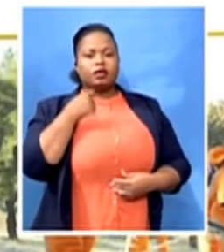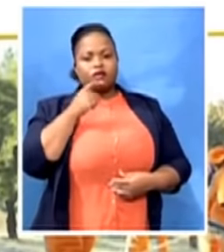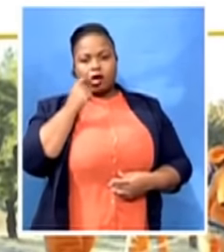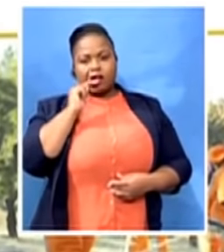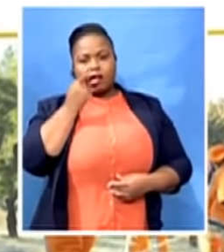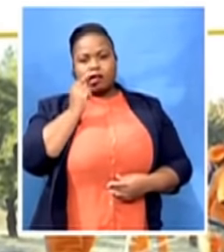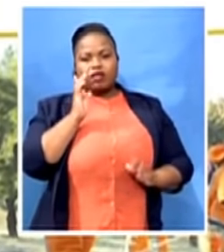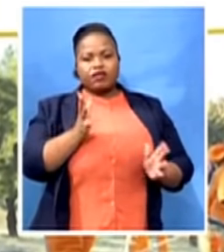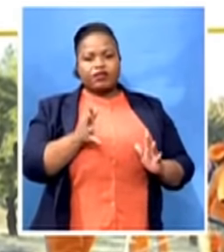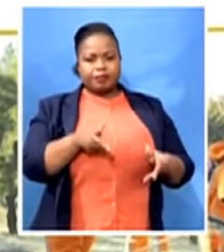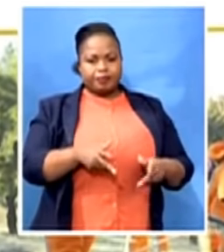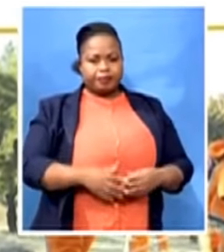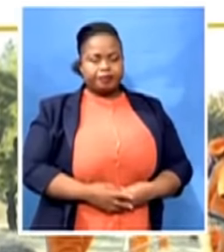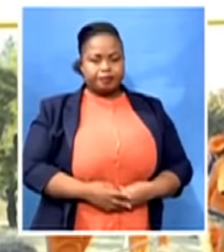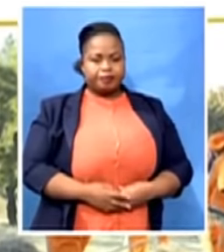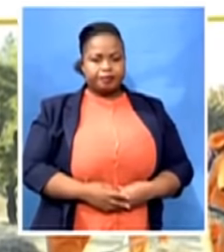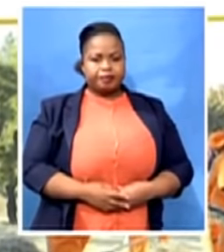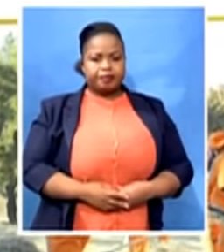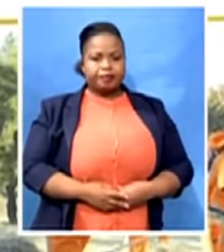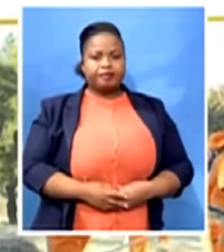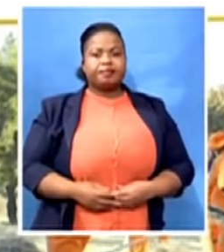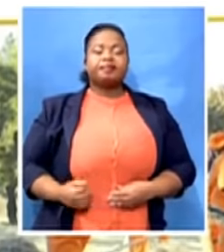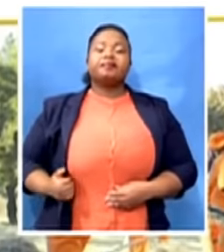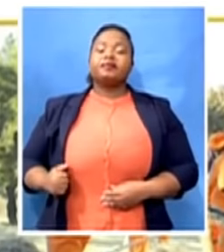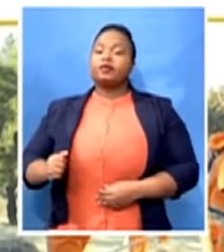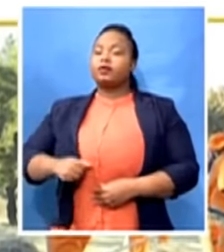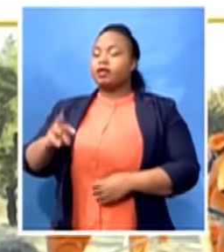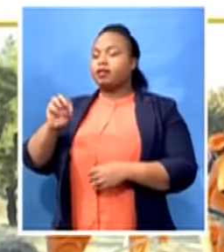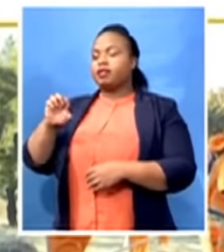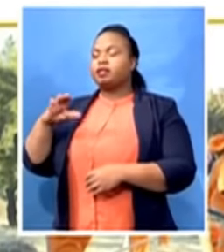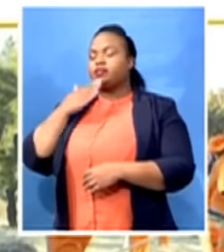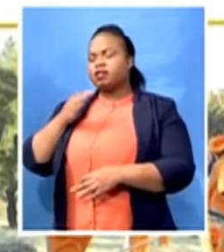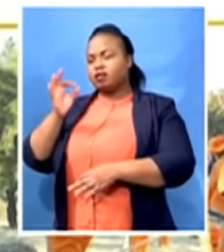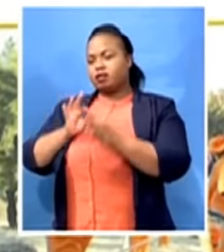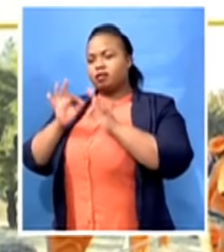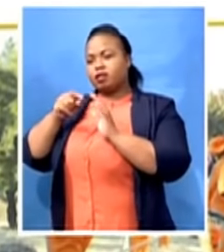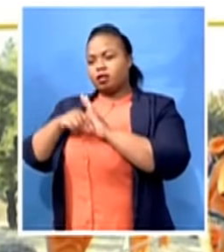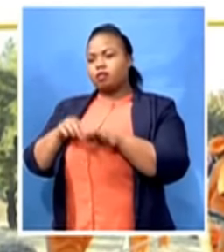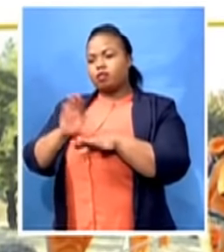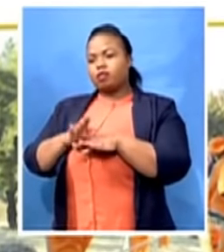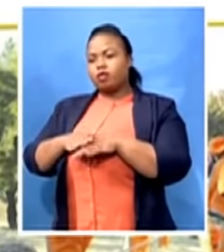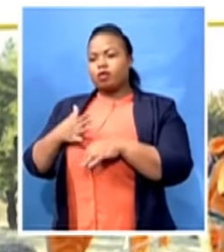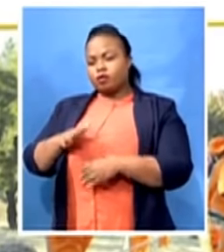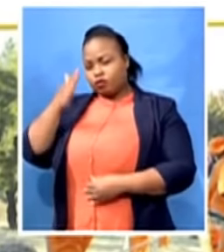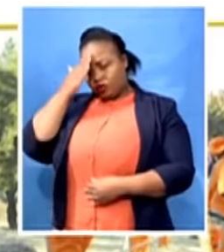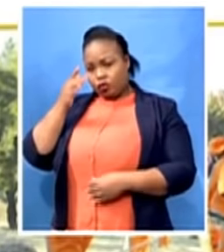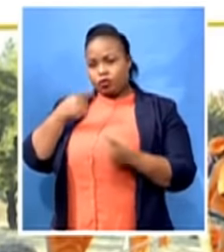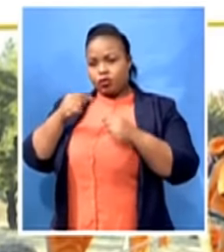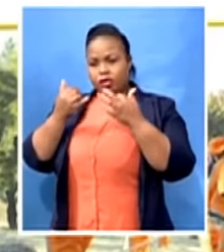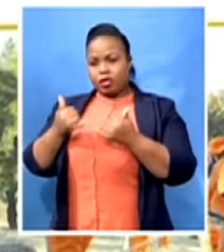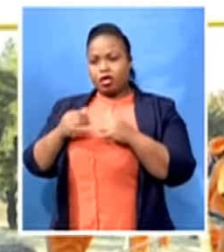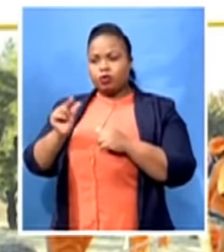also want to get into details in terms of how are we doing as we are moving to level 3. You have